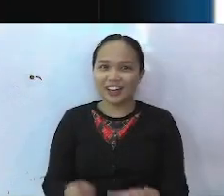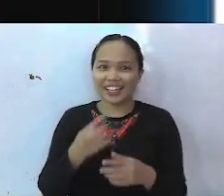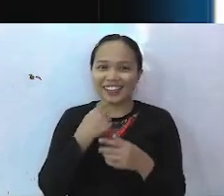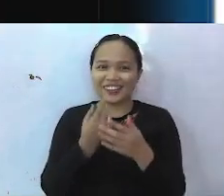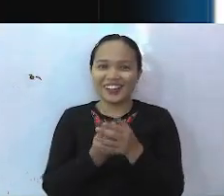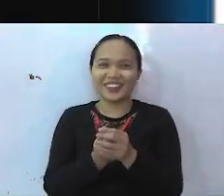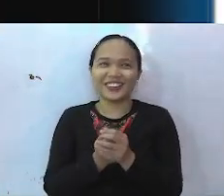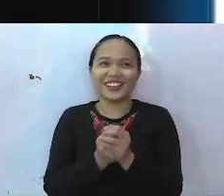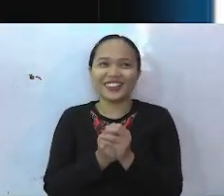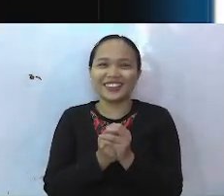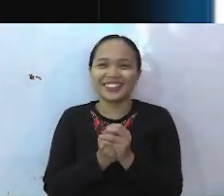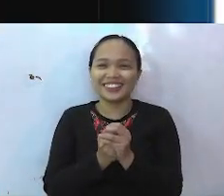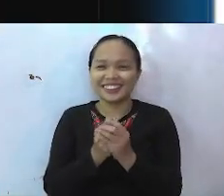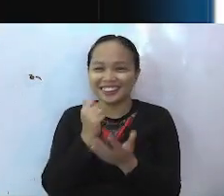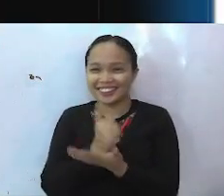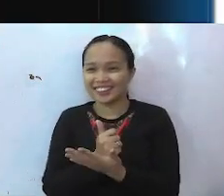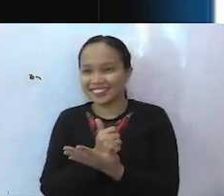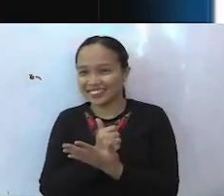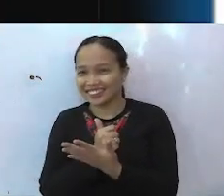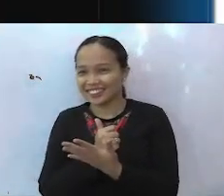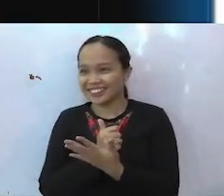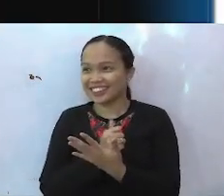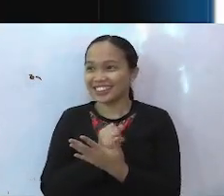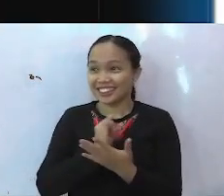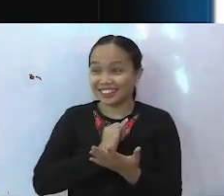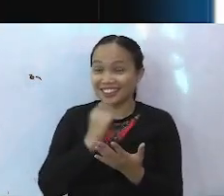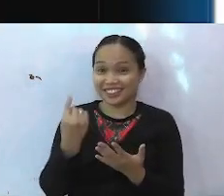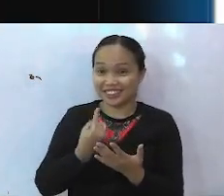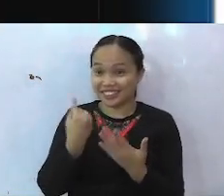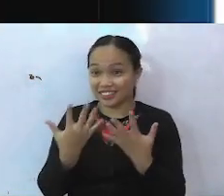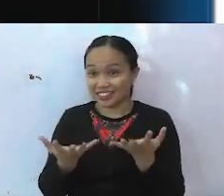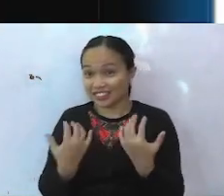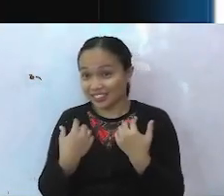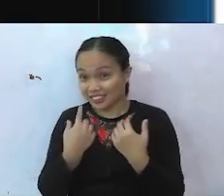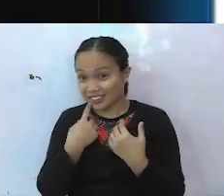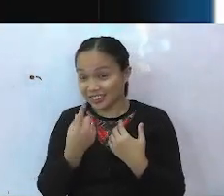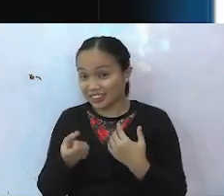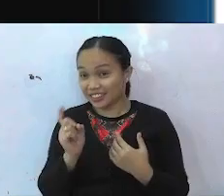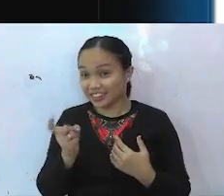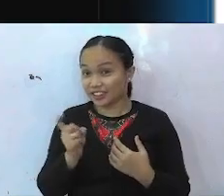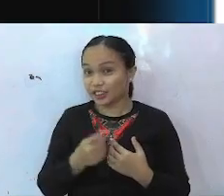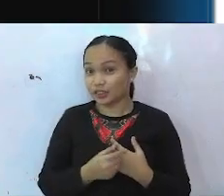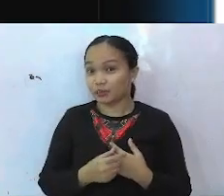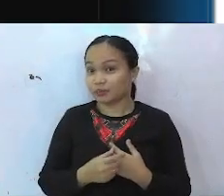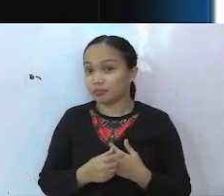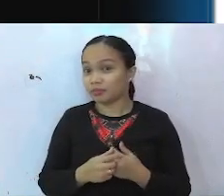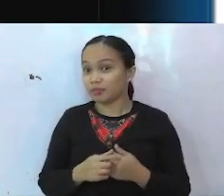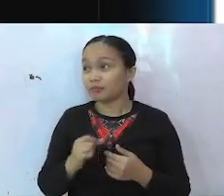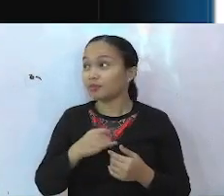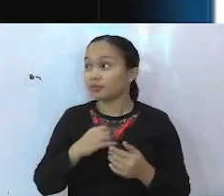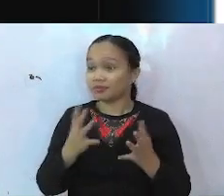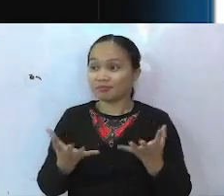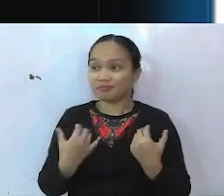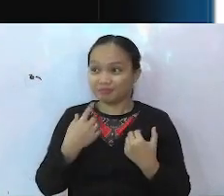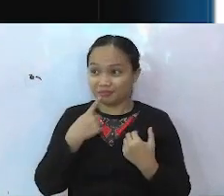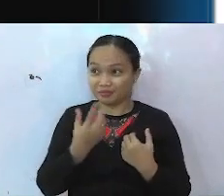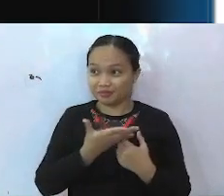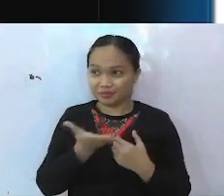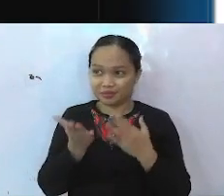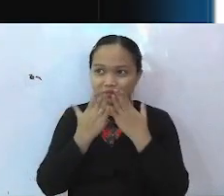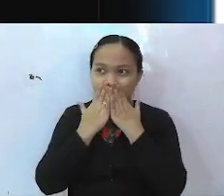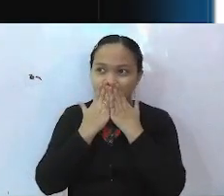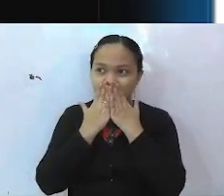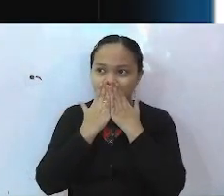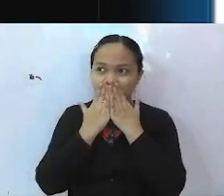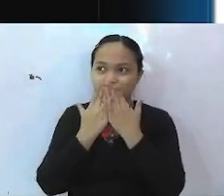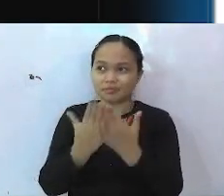Amen. Amen. Amen. Amen. Hey, I want to say something real fast. All right. Listen. I want to tell you thank you. Amen.